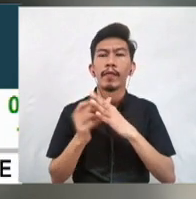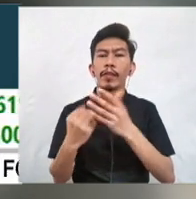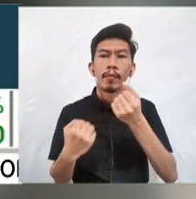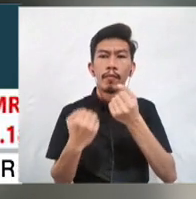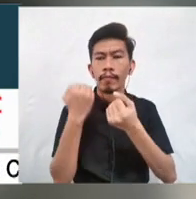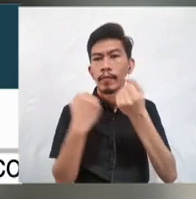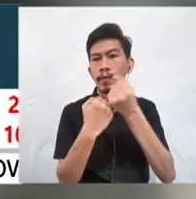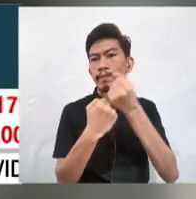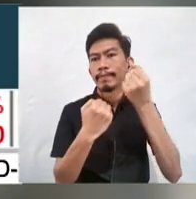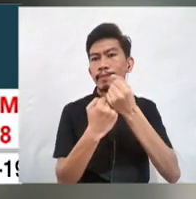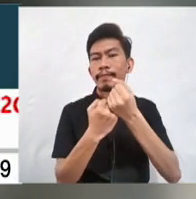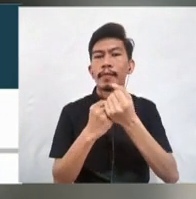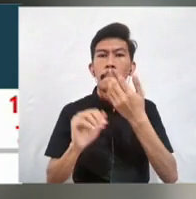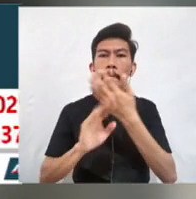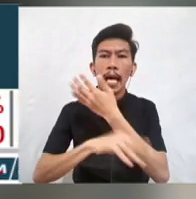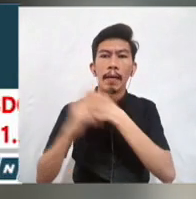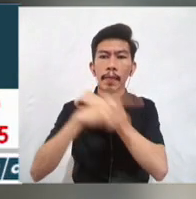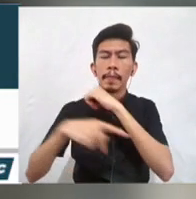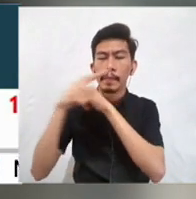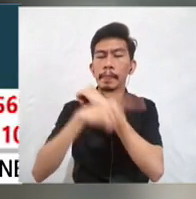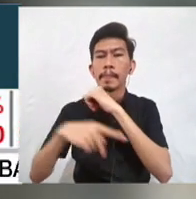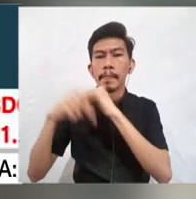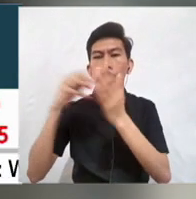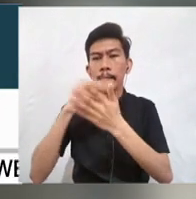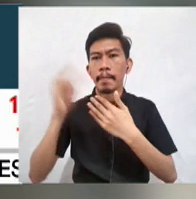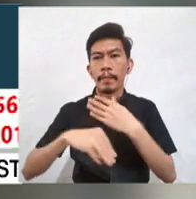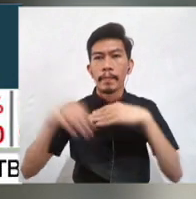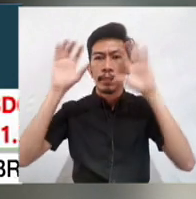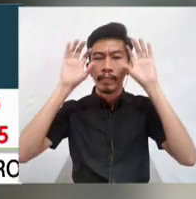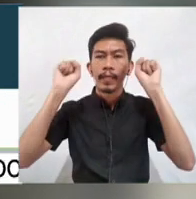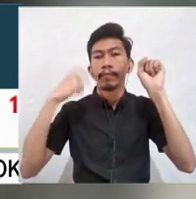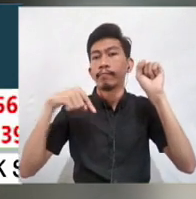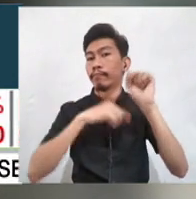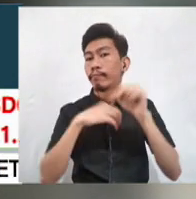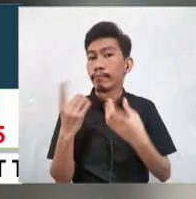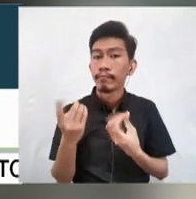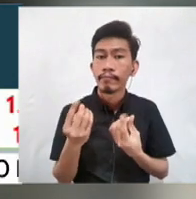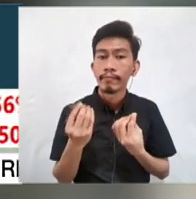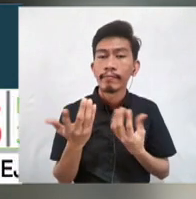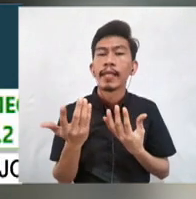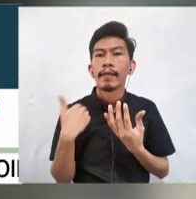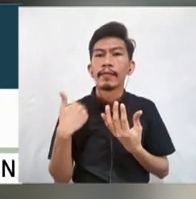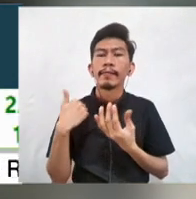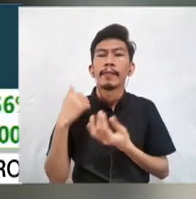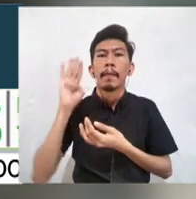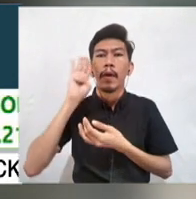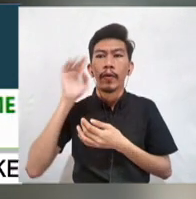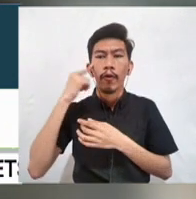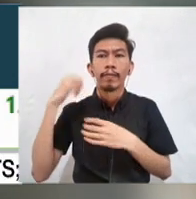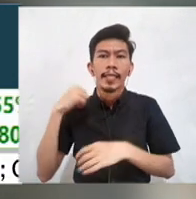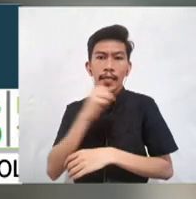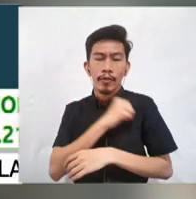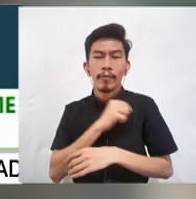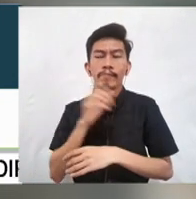the Balik Provincia program mm-hmm. of the President, mm-hmm. where we will have Senator Bongo as our guest.